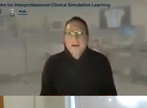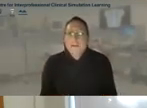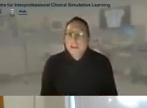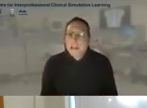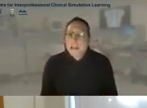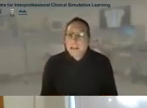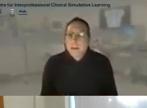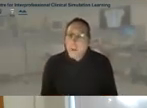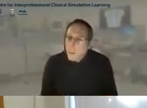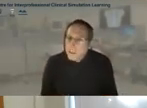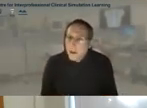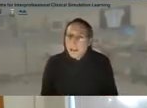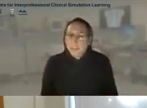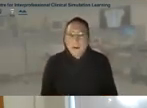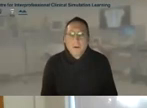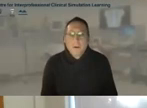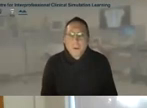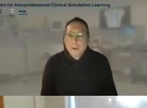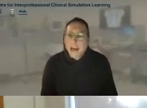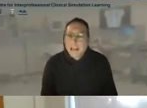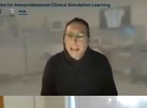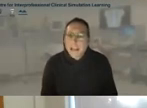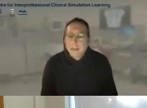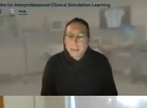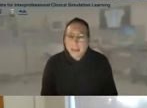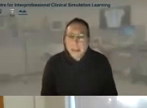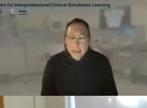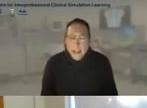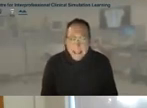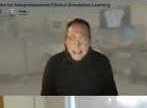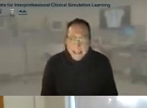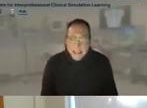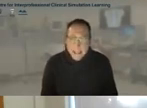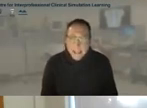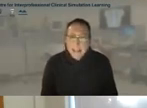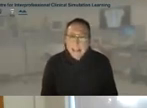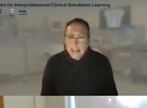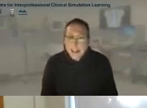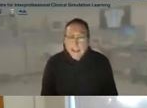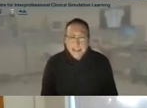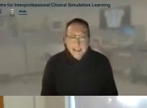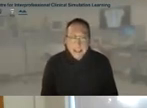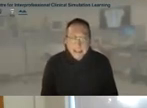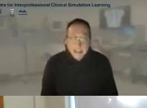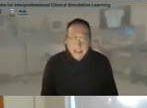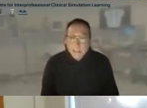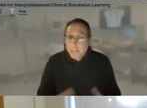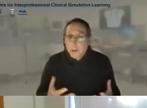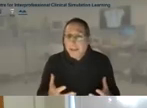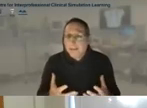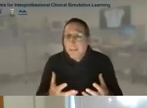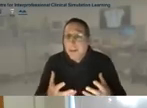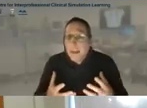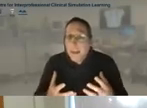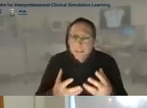the conversations, like what was talked about, what were the action items. And the idea here is simply put,